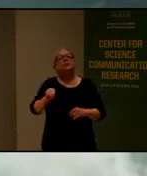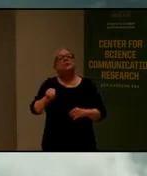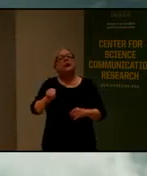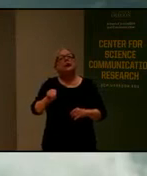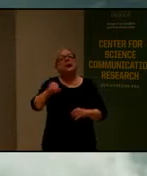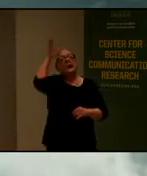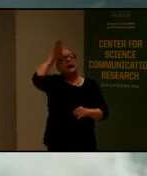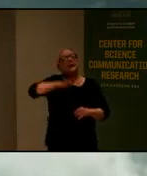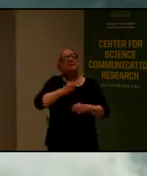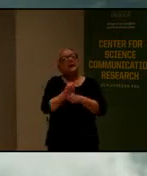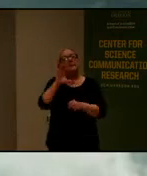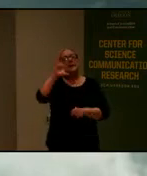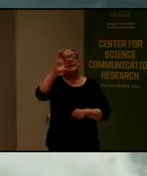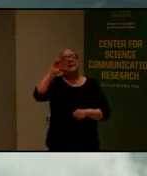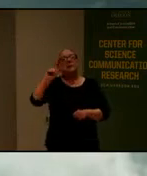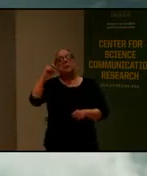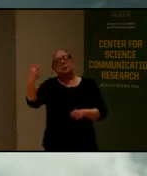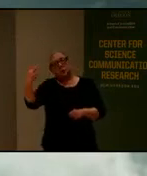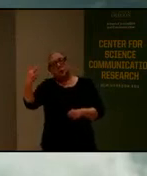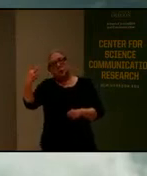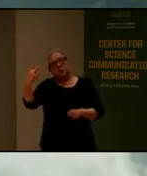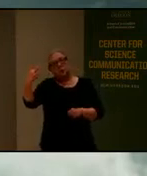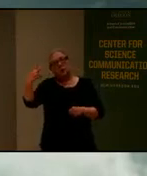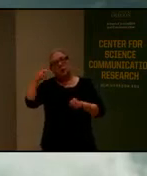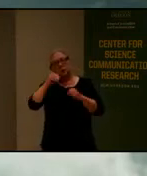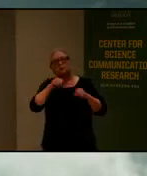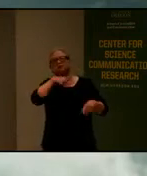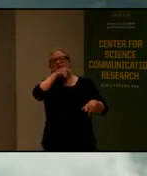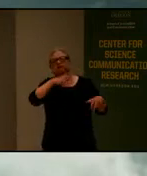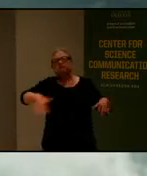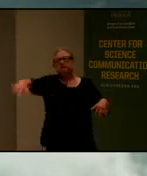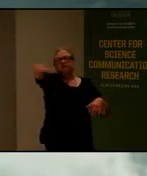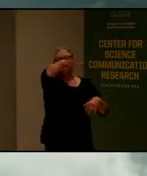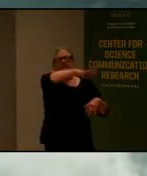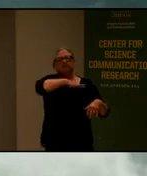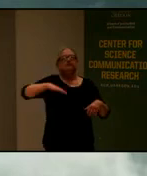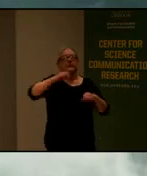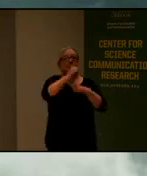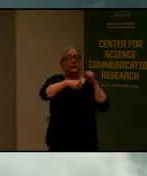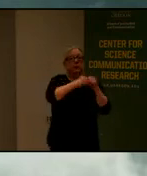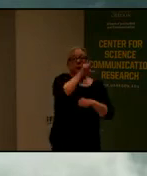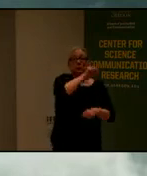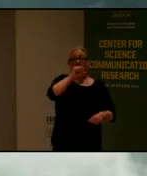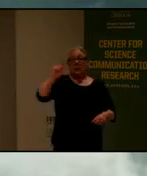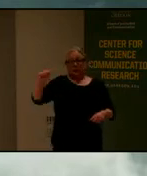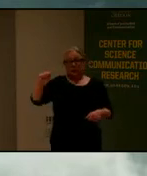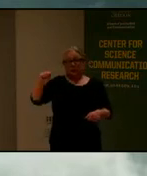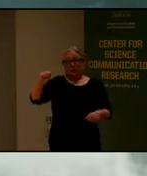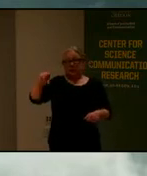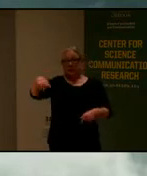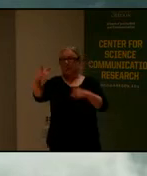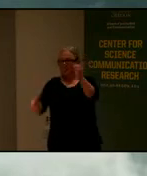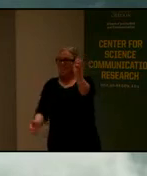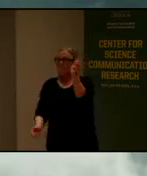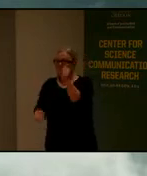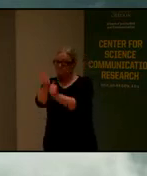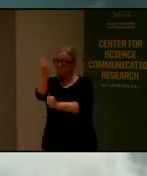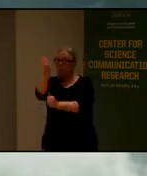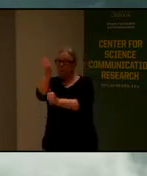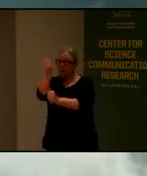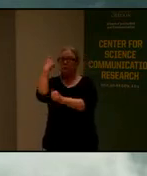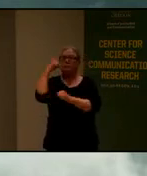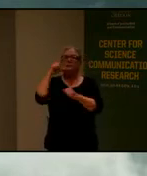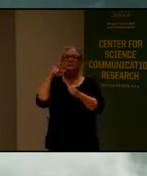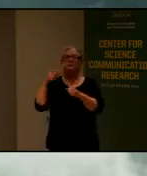man-made CO2 emissions in 2020. It is the primary driver of